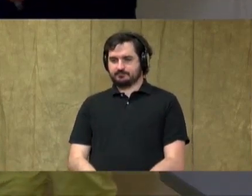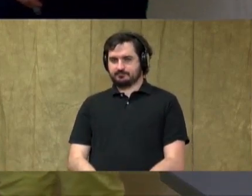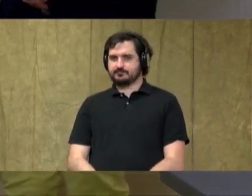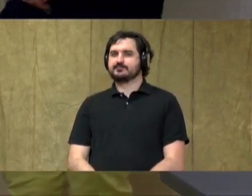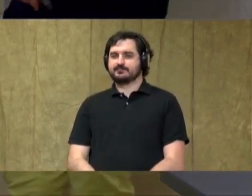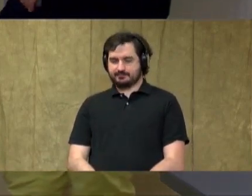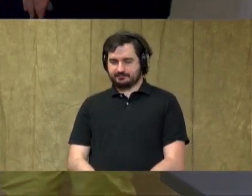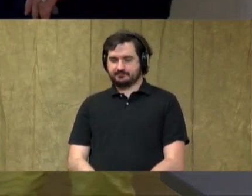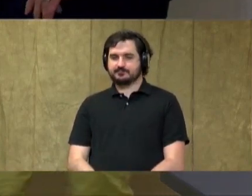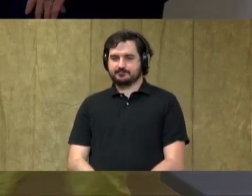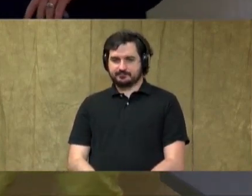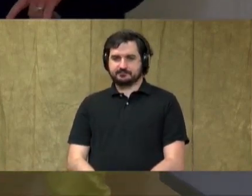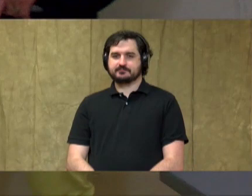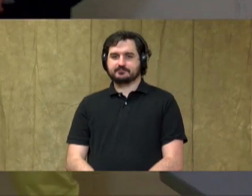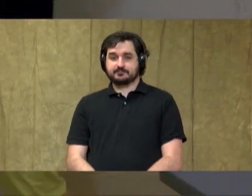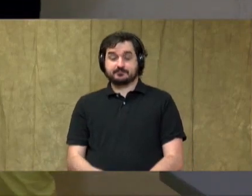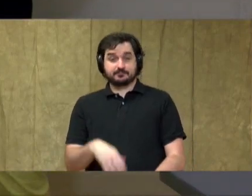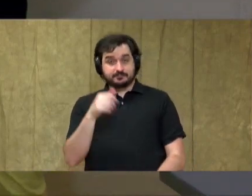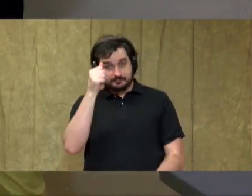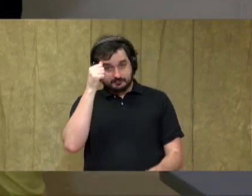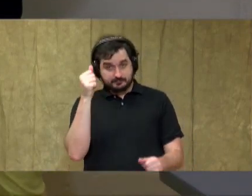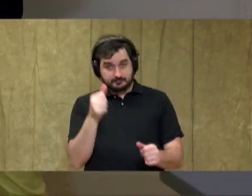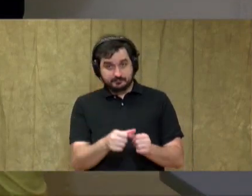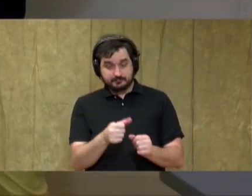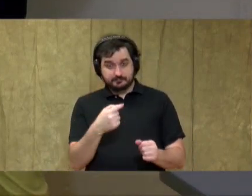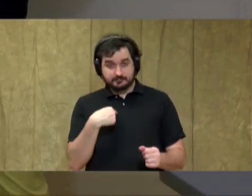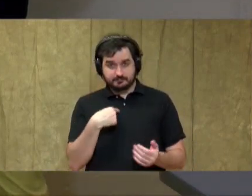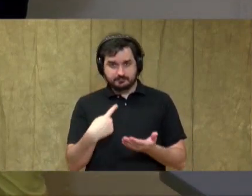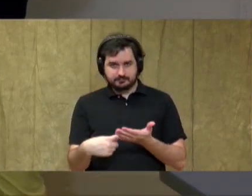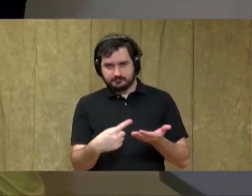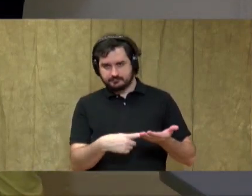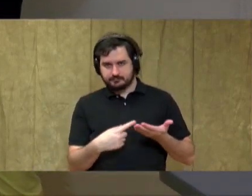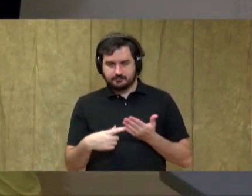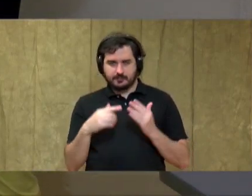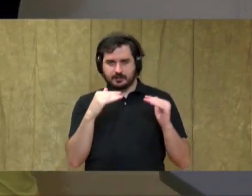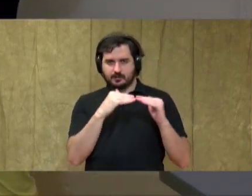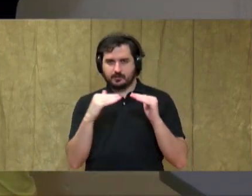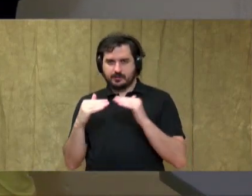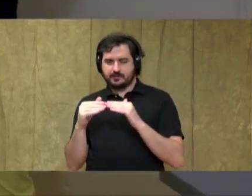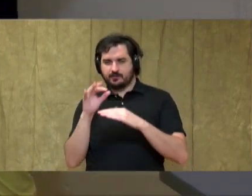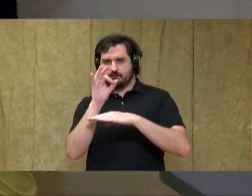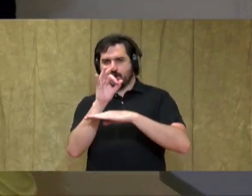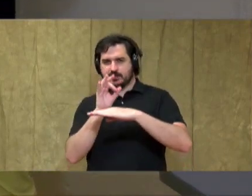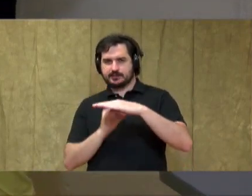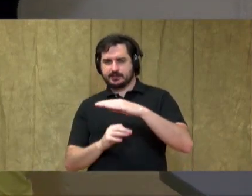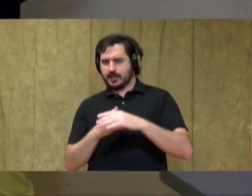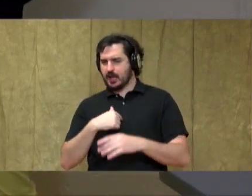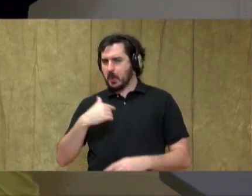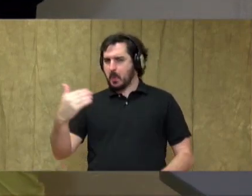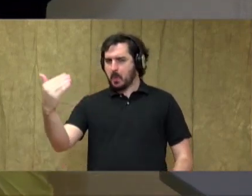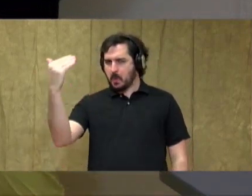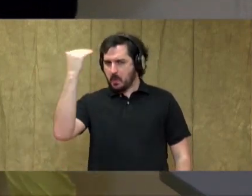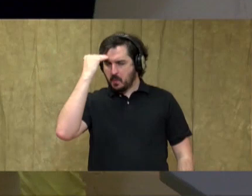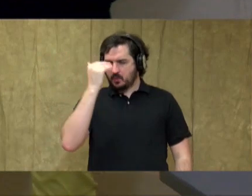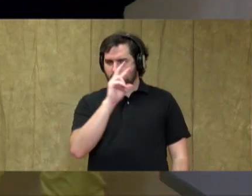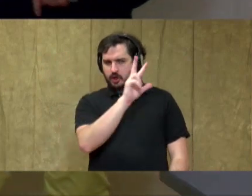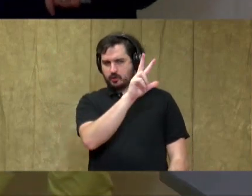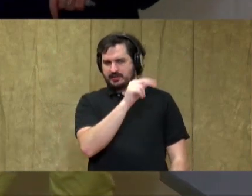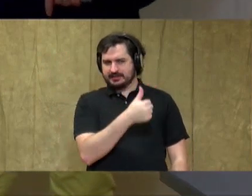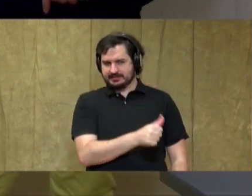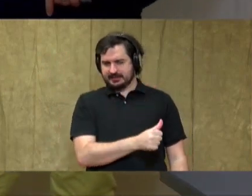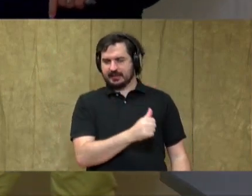Very good. So remember, when I'm talking about equivalent fractions, I know that 3/10